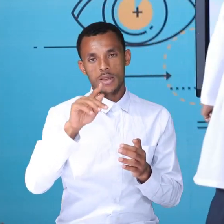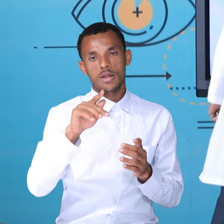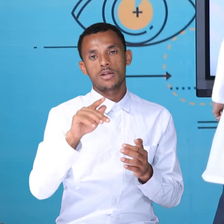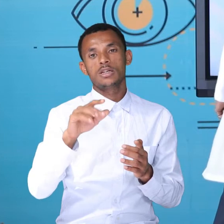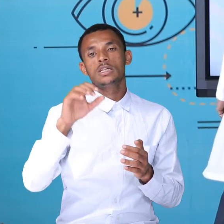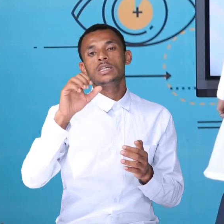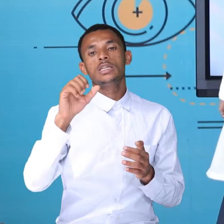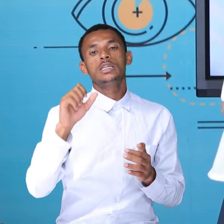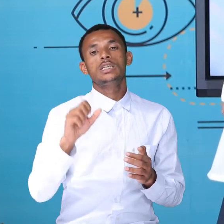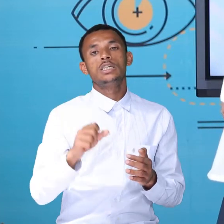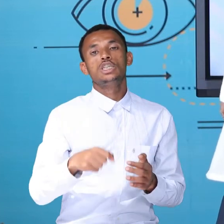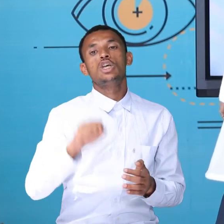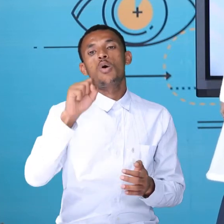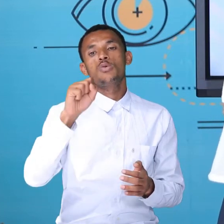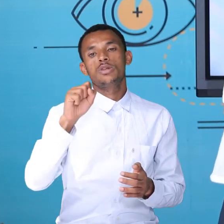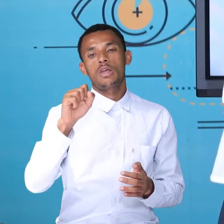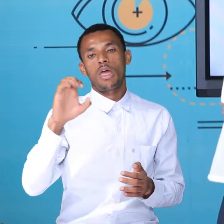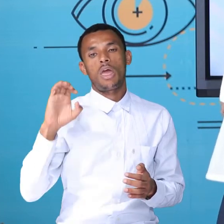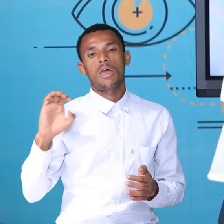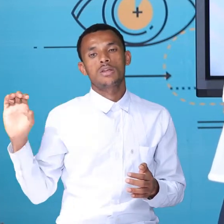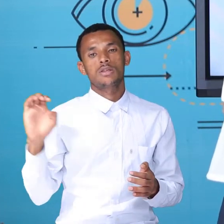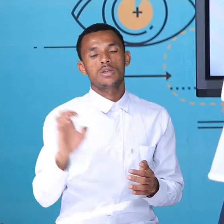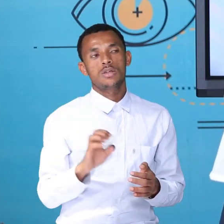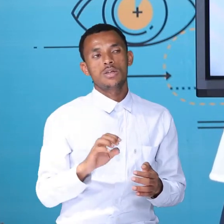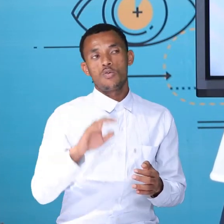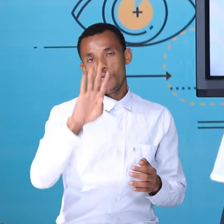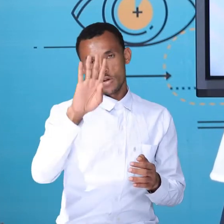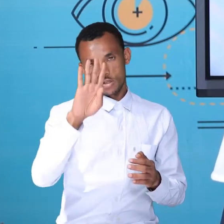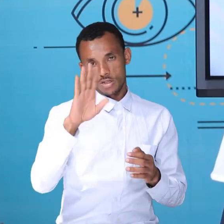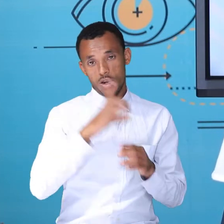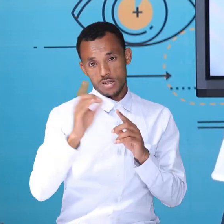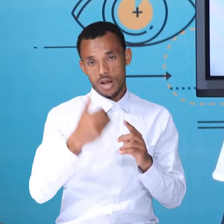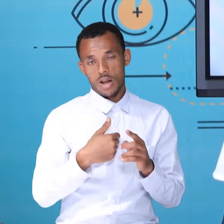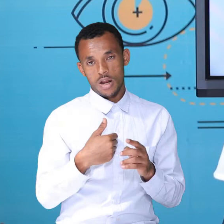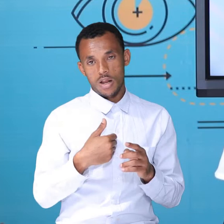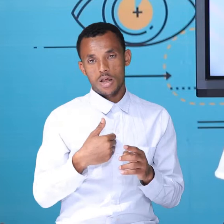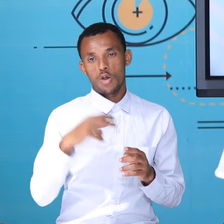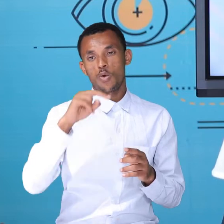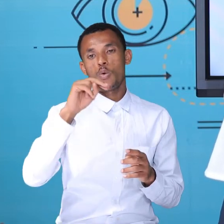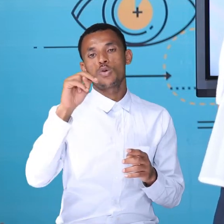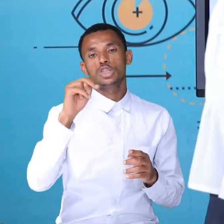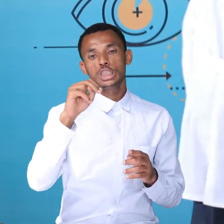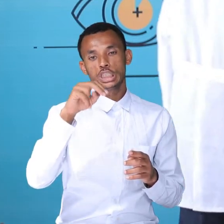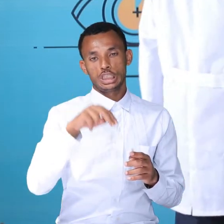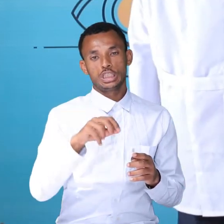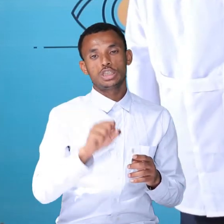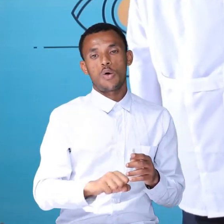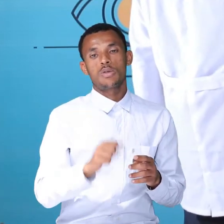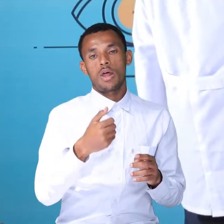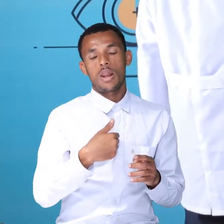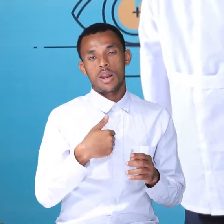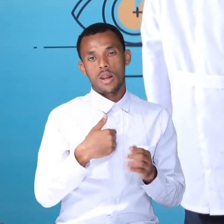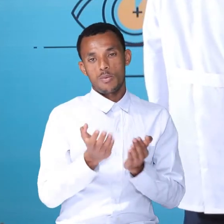So at this point you have the 4 directions, north, south, west, east. So since the boat is